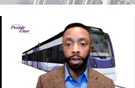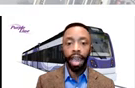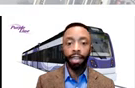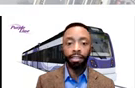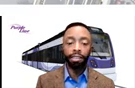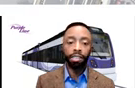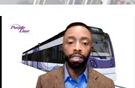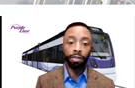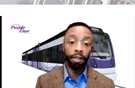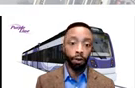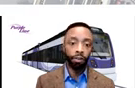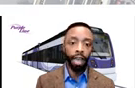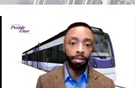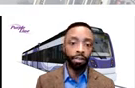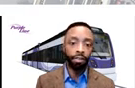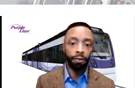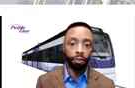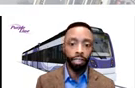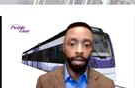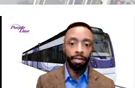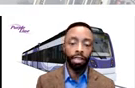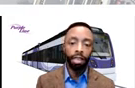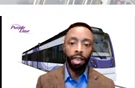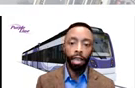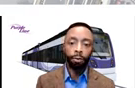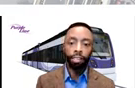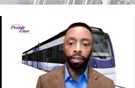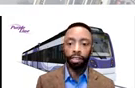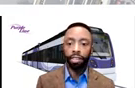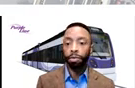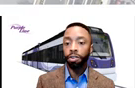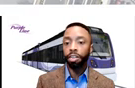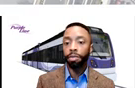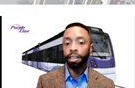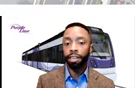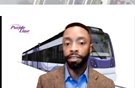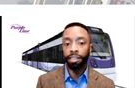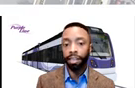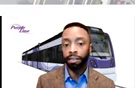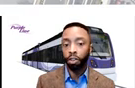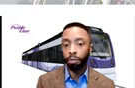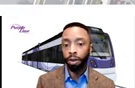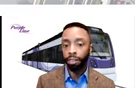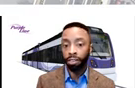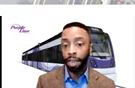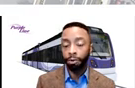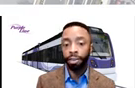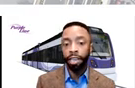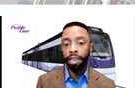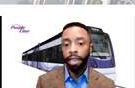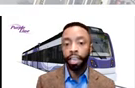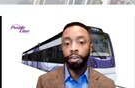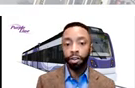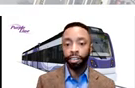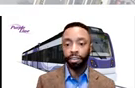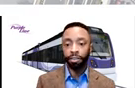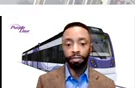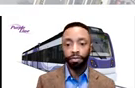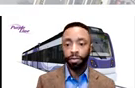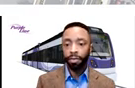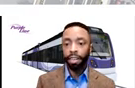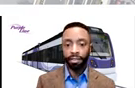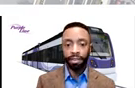have direct access to diverse options for shops and restaurants and community amenities, such as the Long Branch Library and